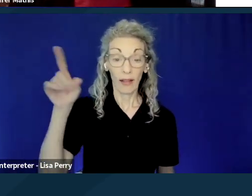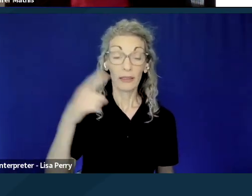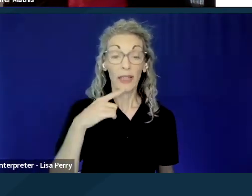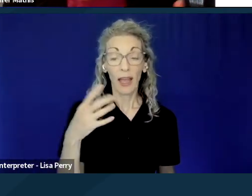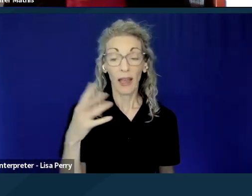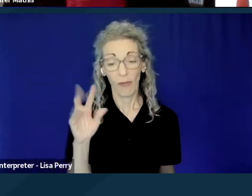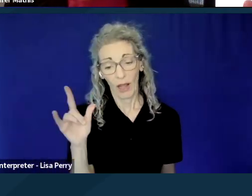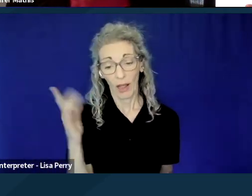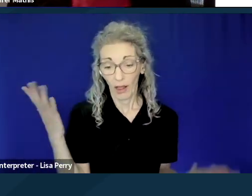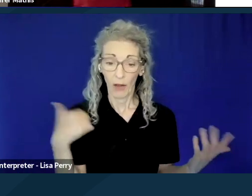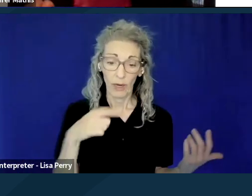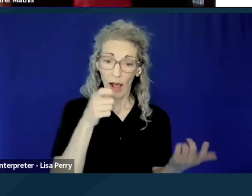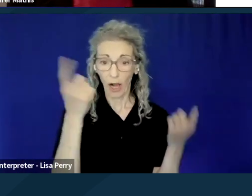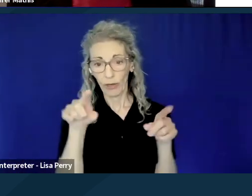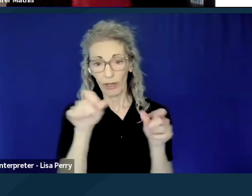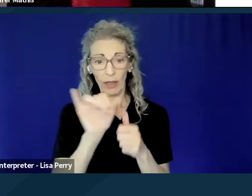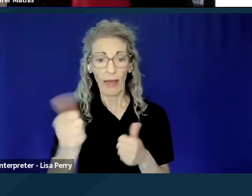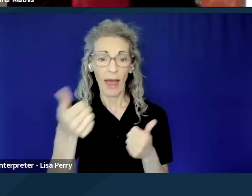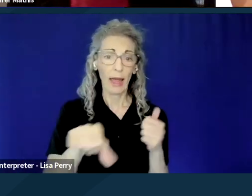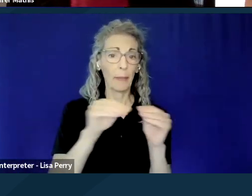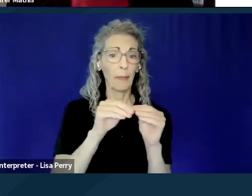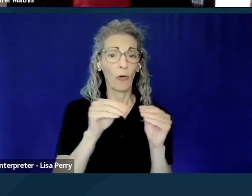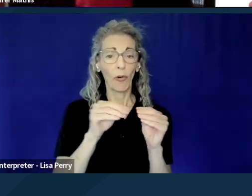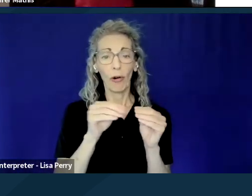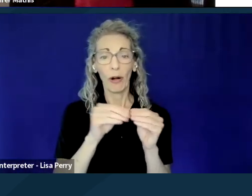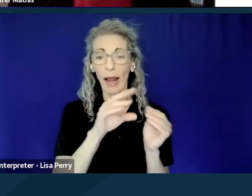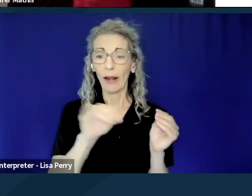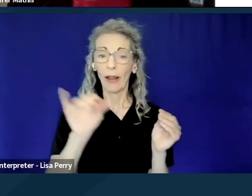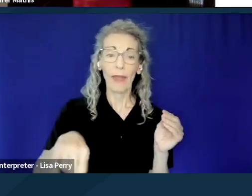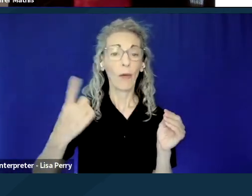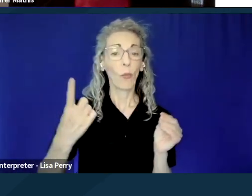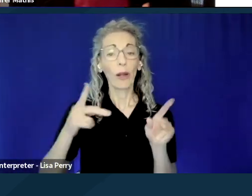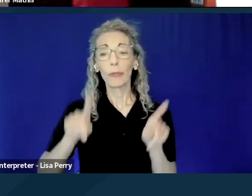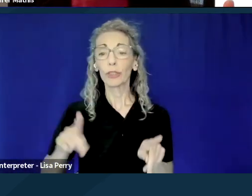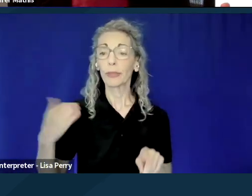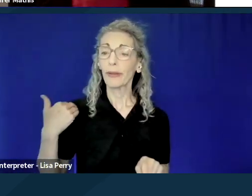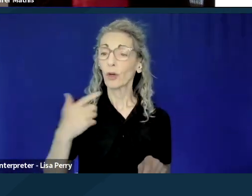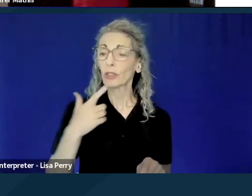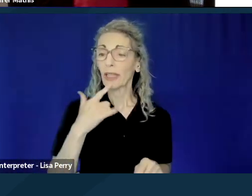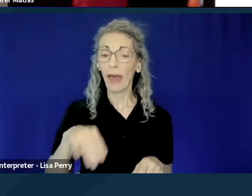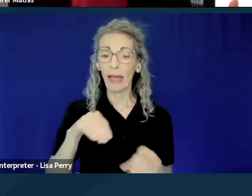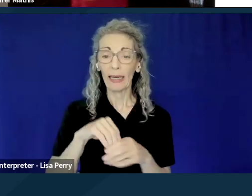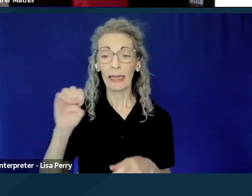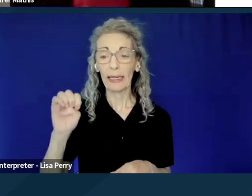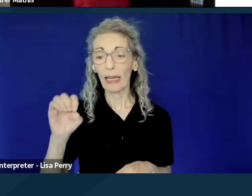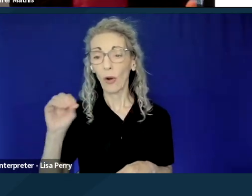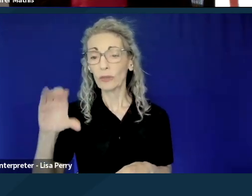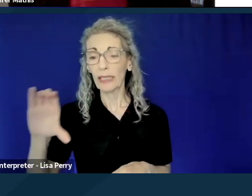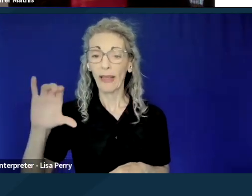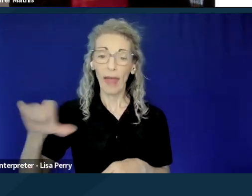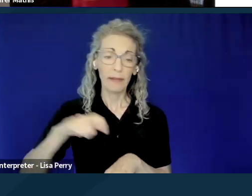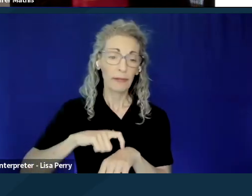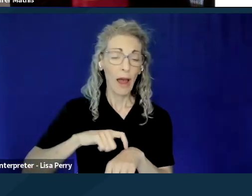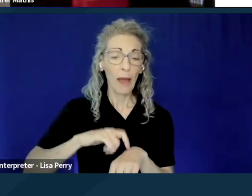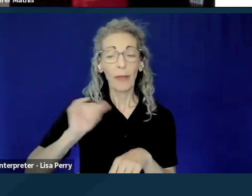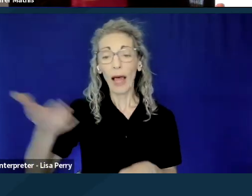don't agree with that anymore. And that was just one person at the EEOC at that time. It was a